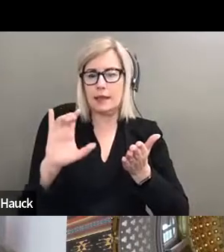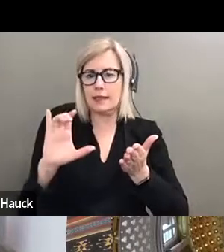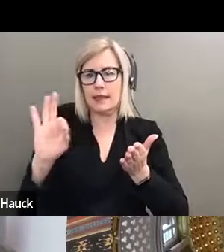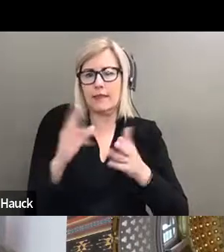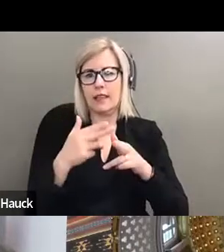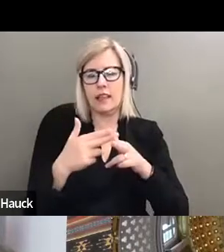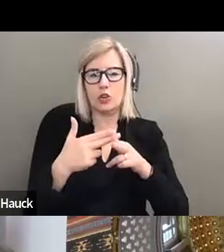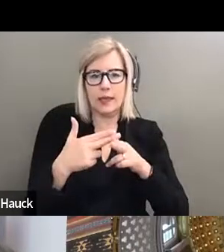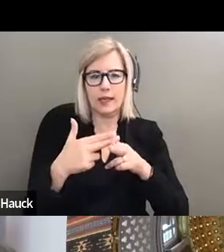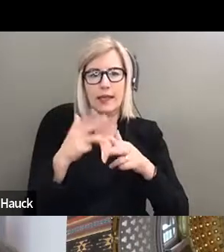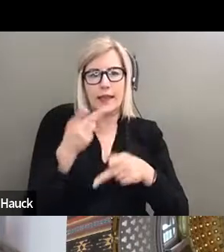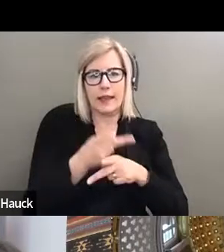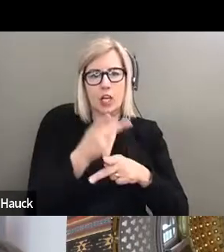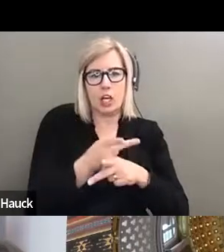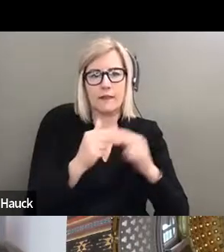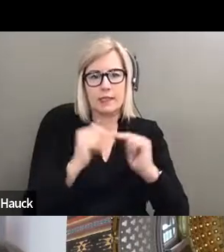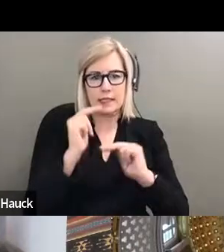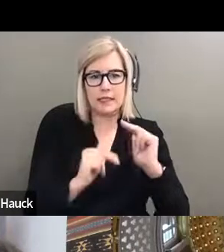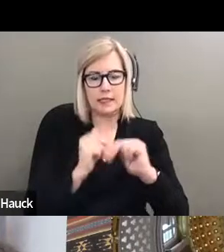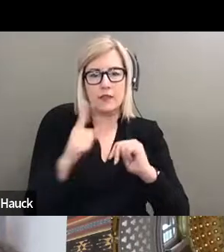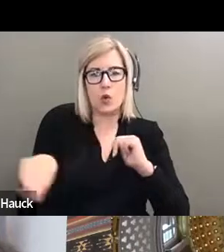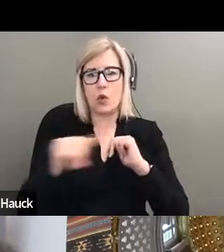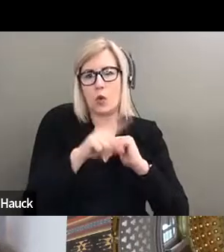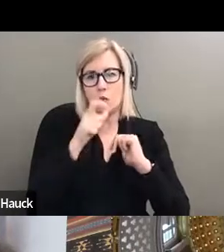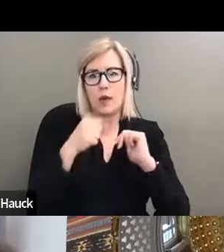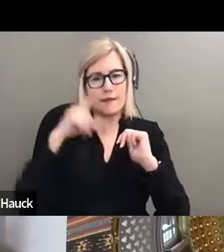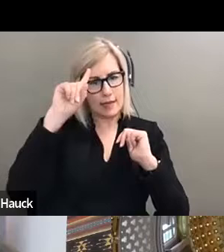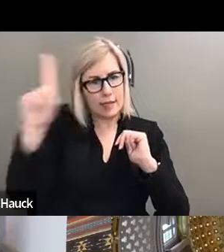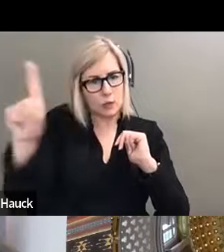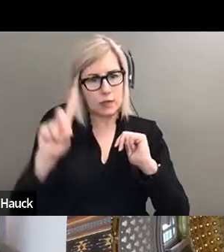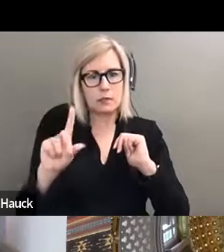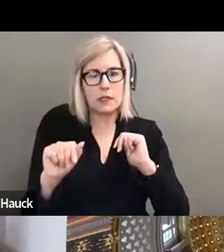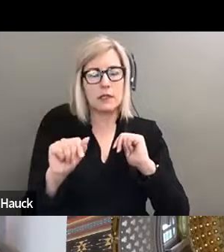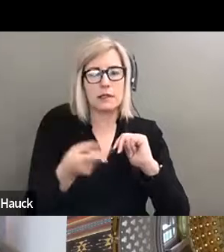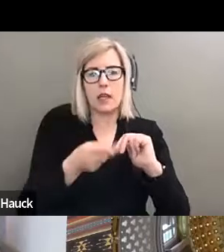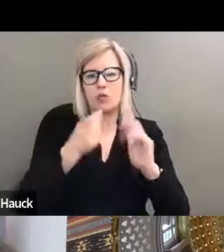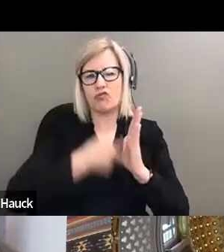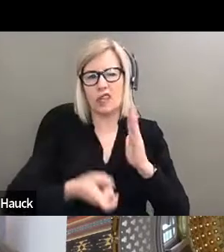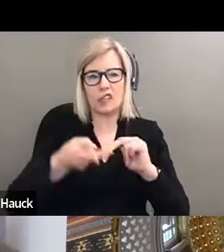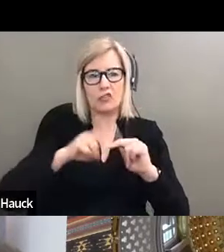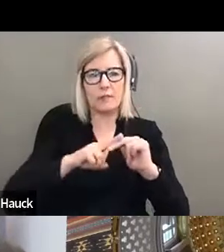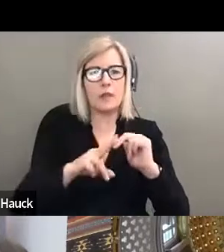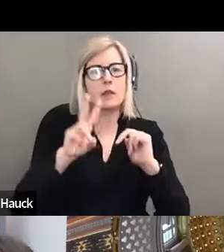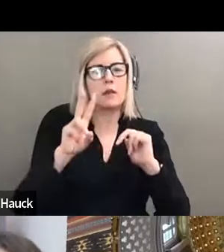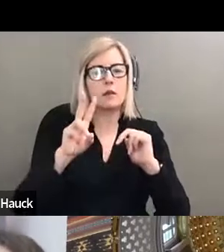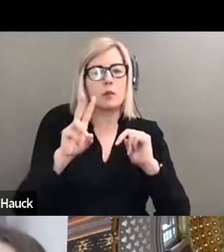facilities for those with intellectual disabilities, a rate increase. We mentioned the